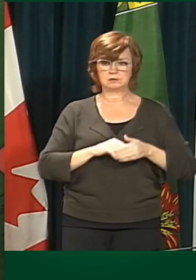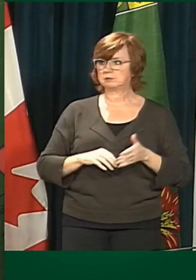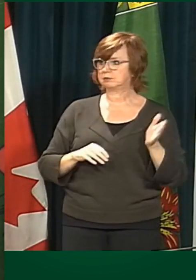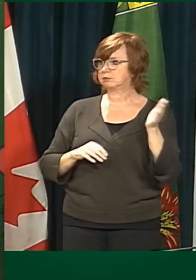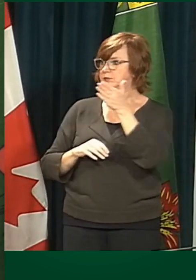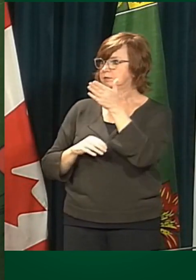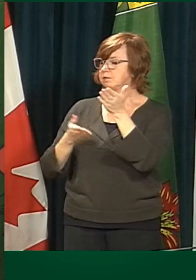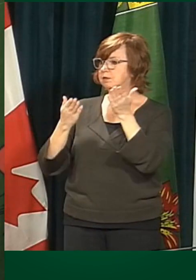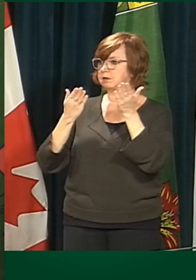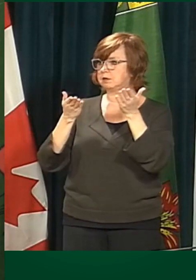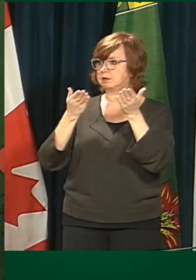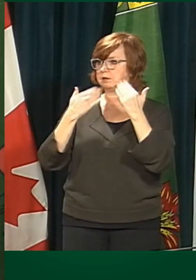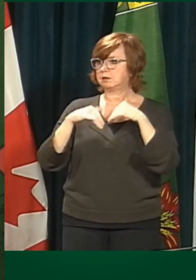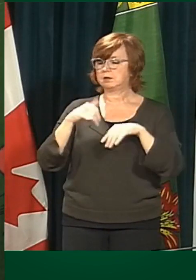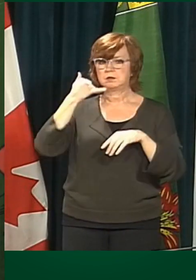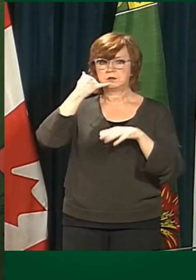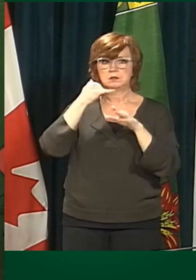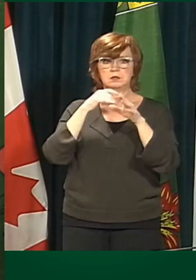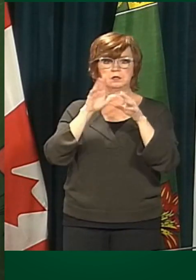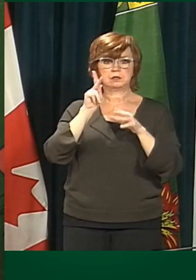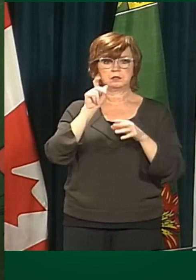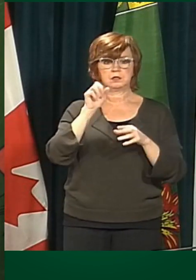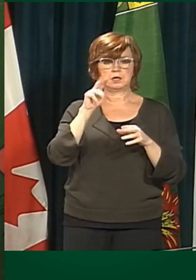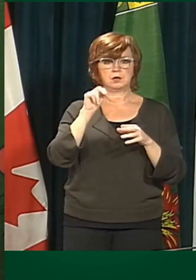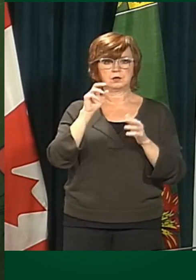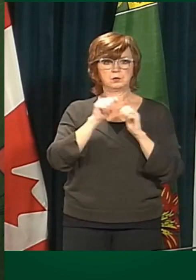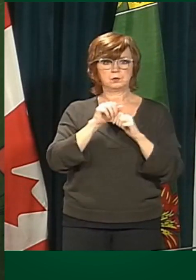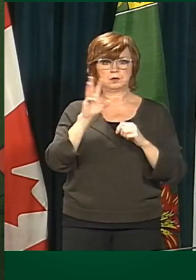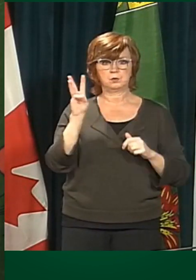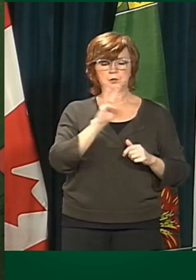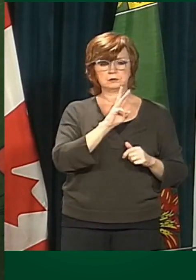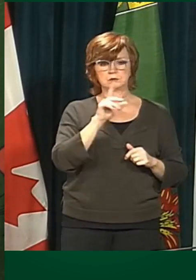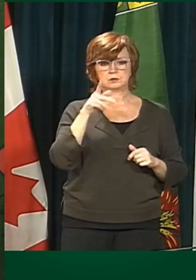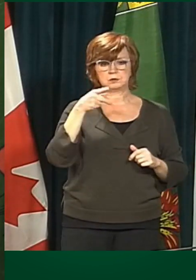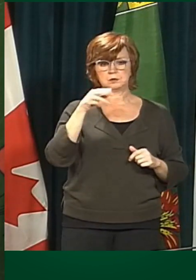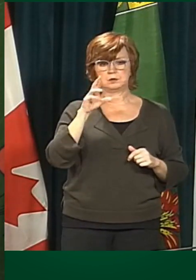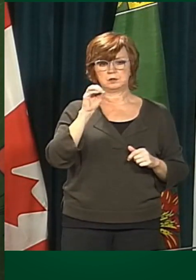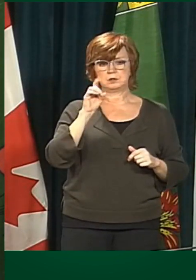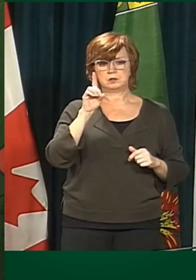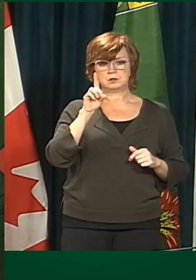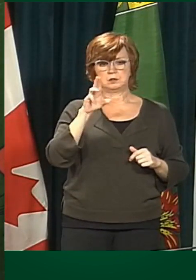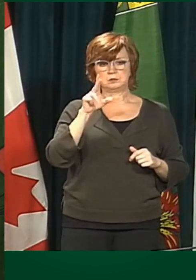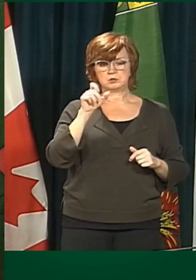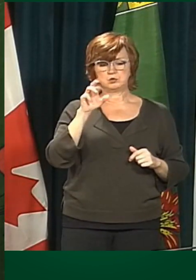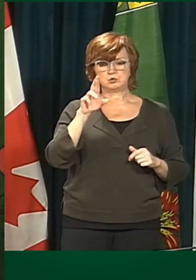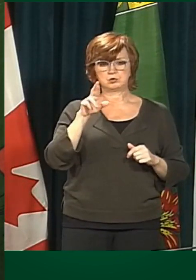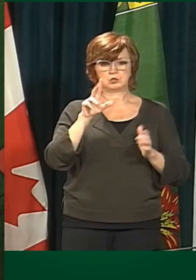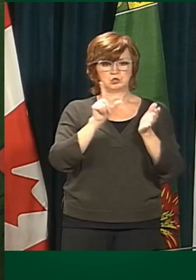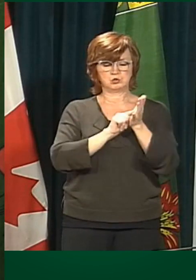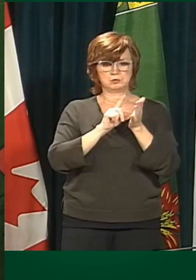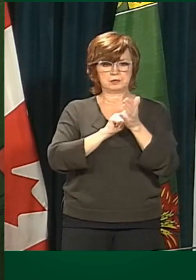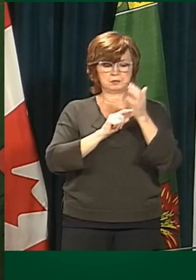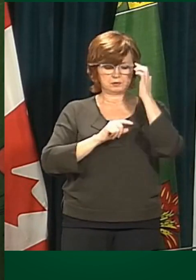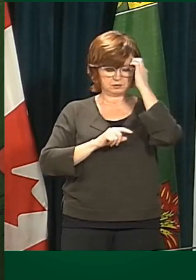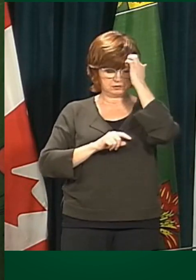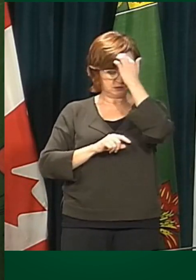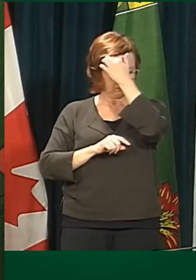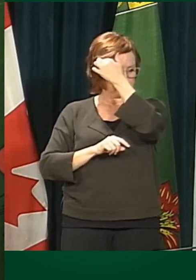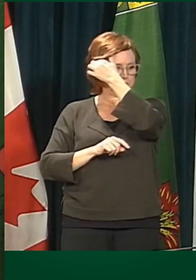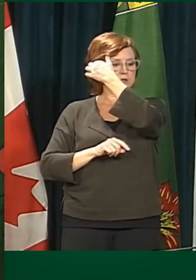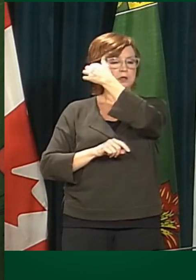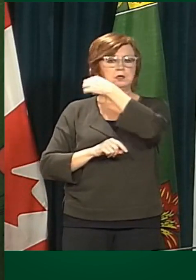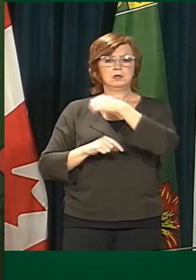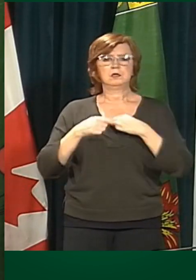phone line. Karen Briere with the Western Producer. Hi, I am wondering about false